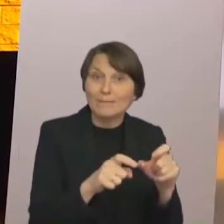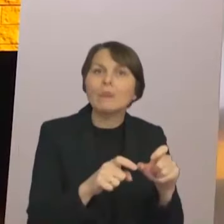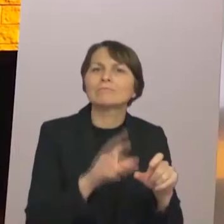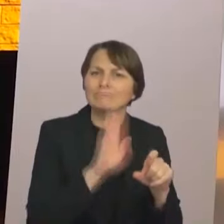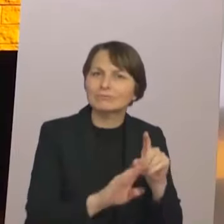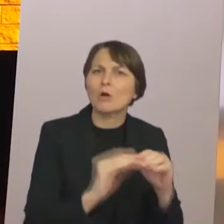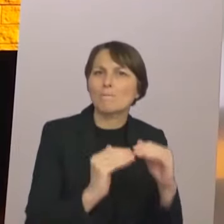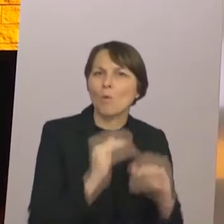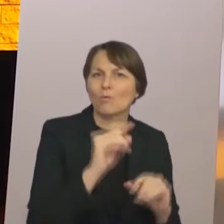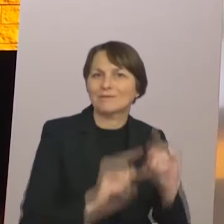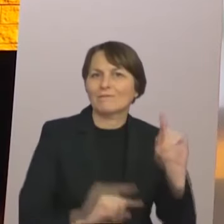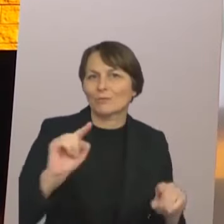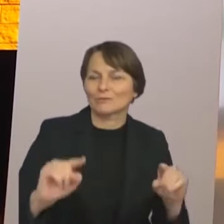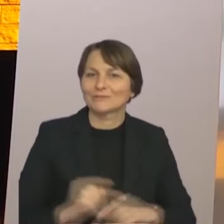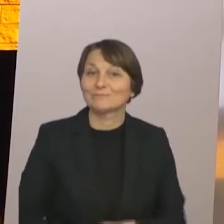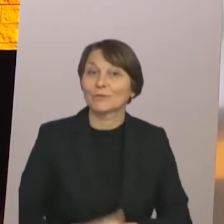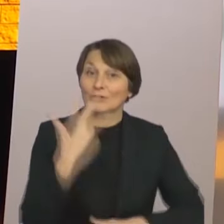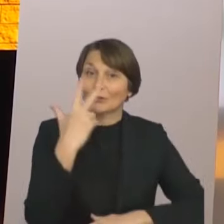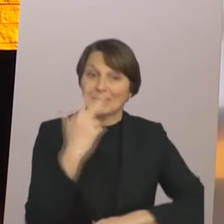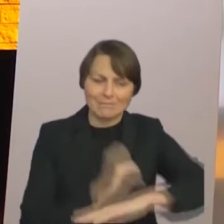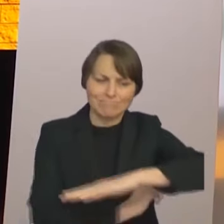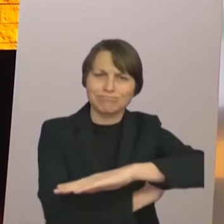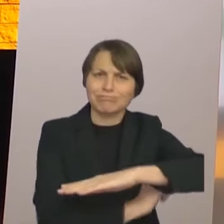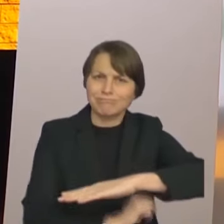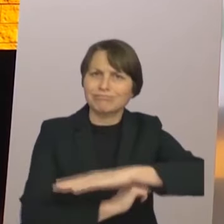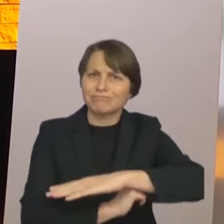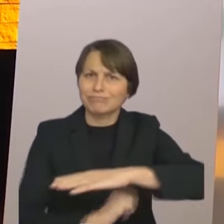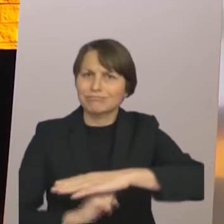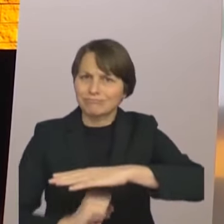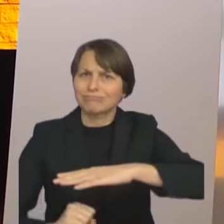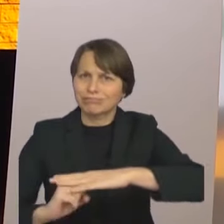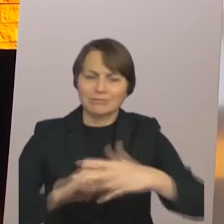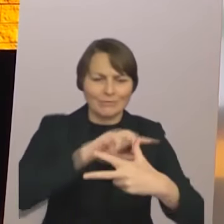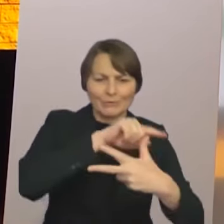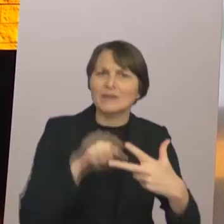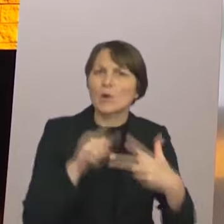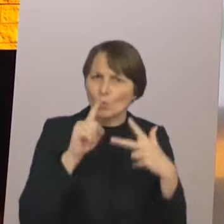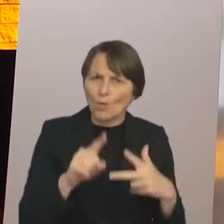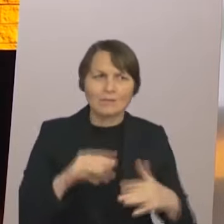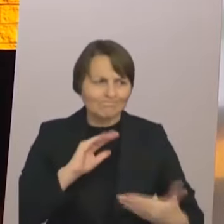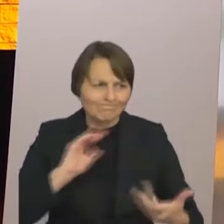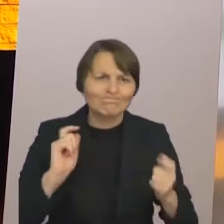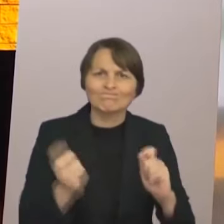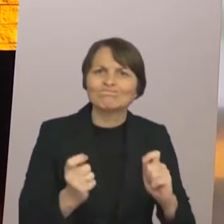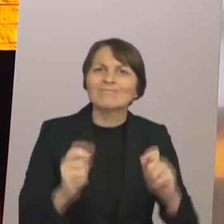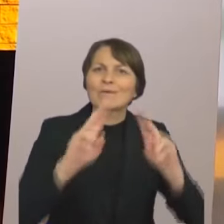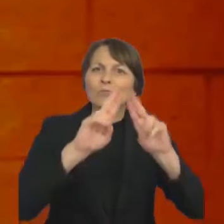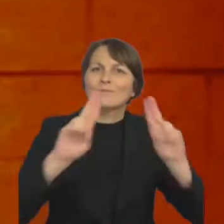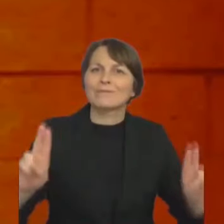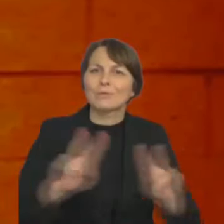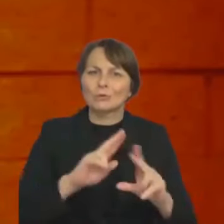actually support and carry the transformation that is going to be operated by Renaulution and will make us